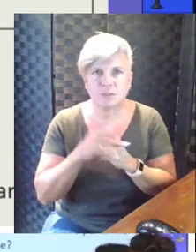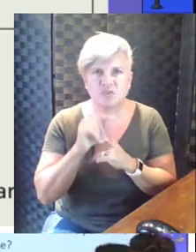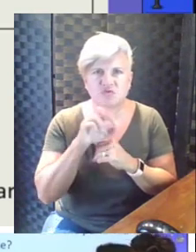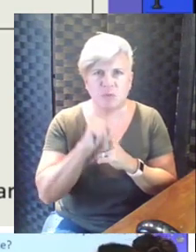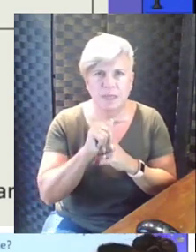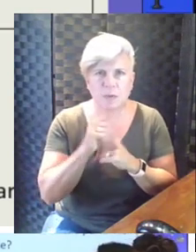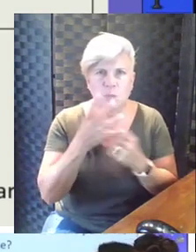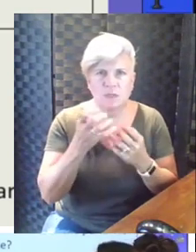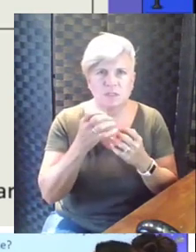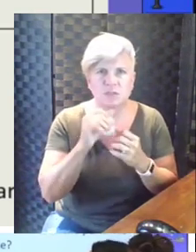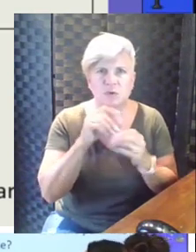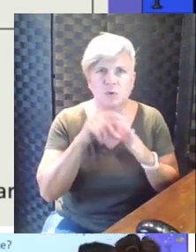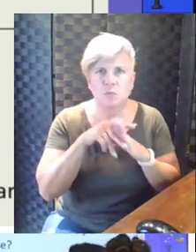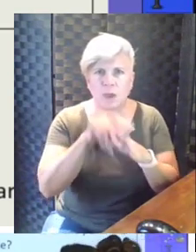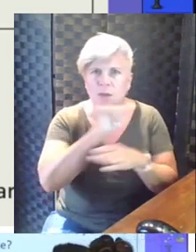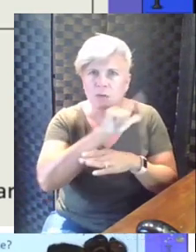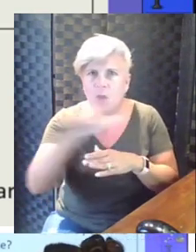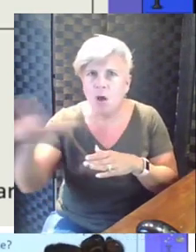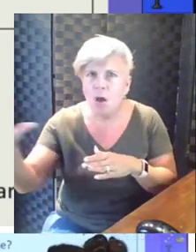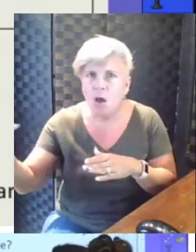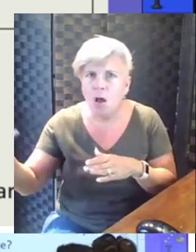Trent wants to ride every ride at the park.